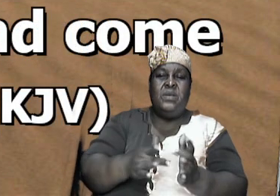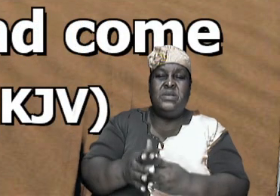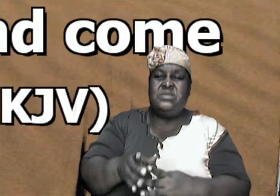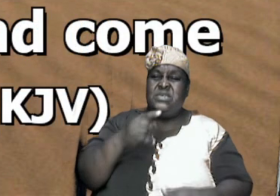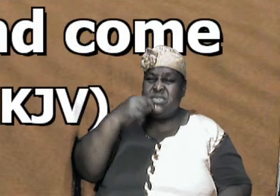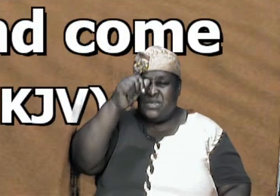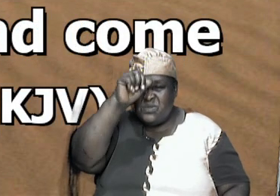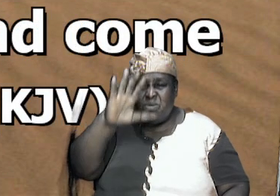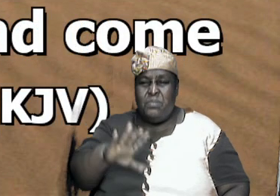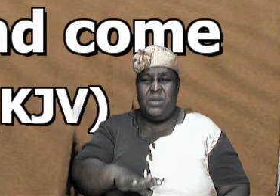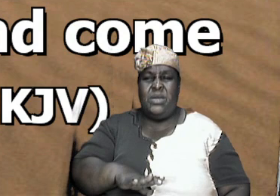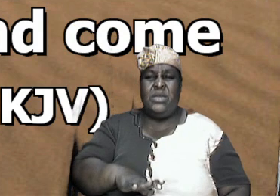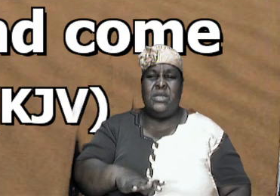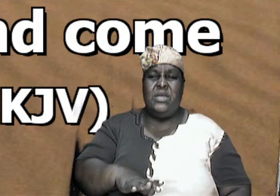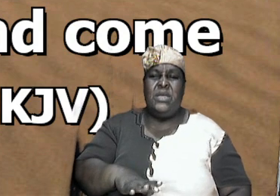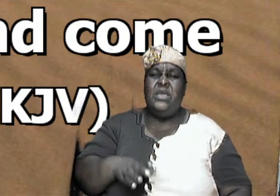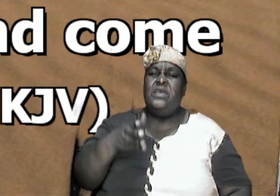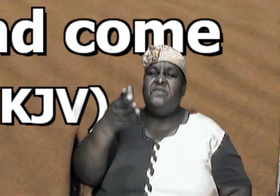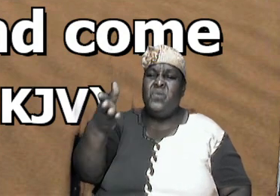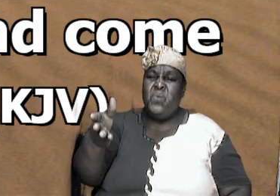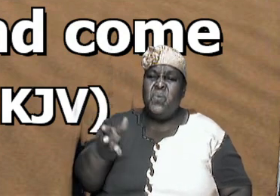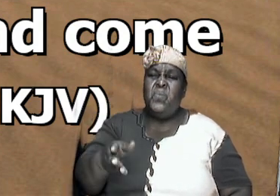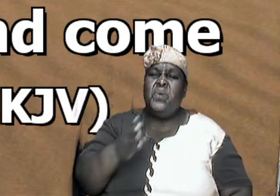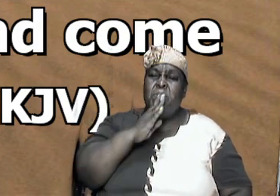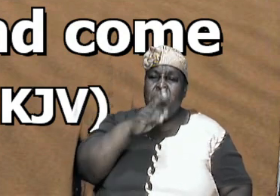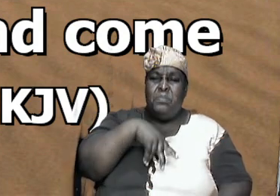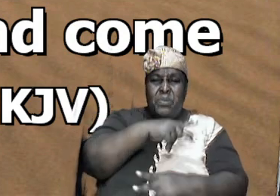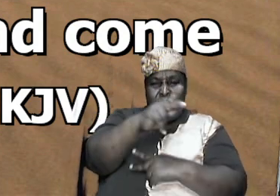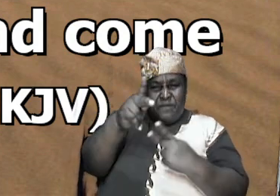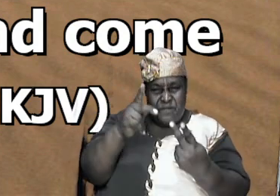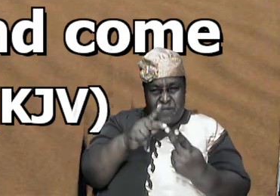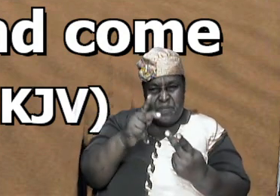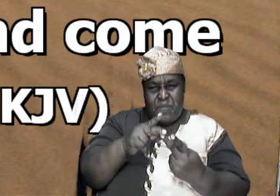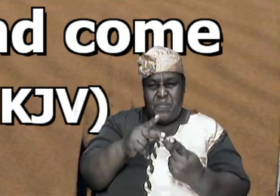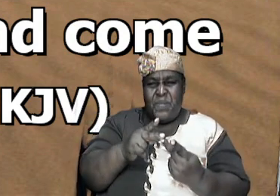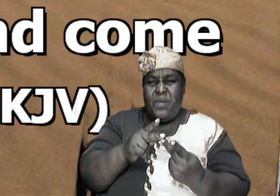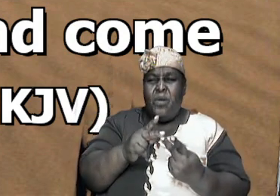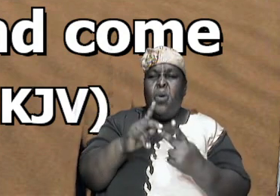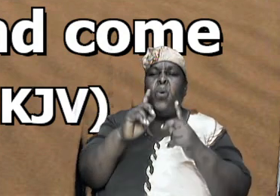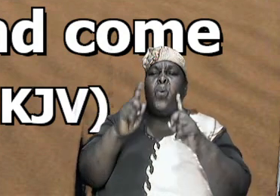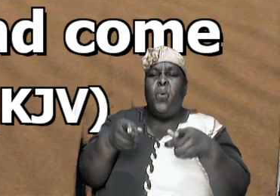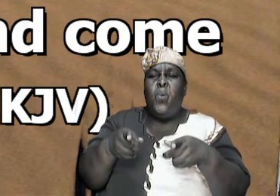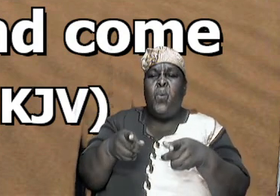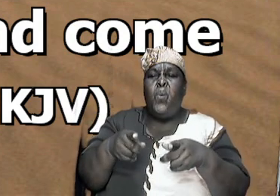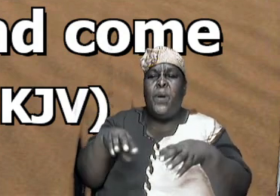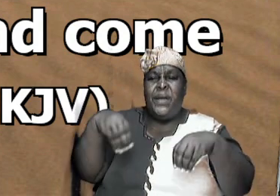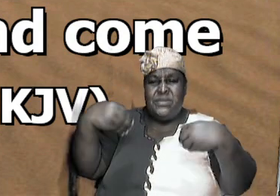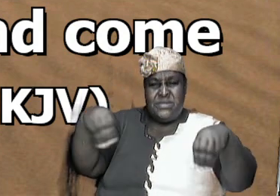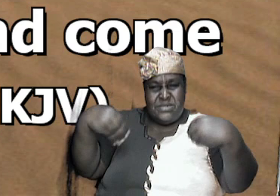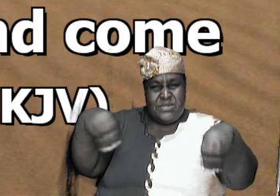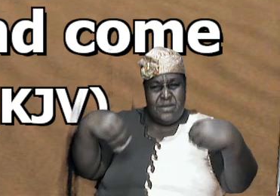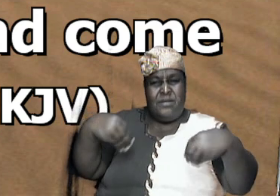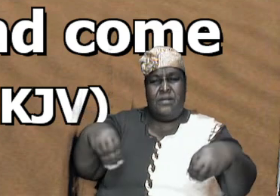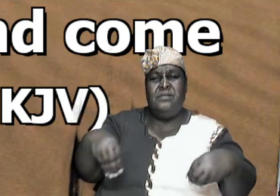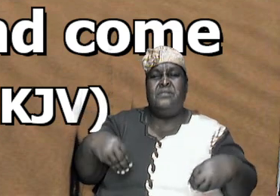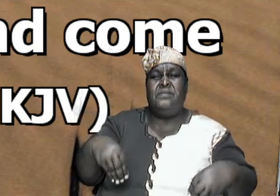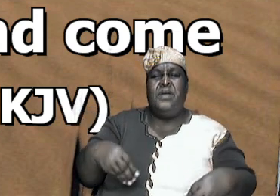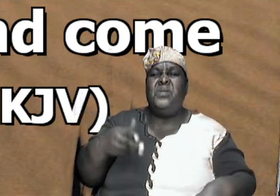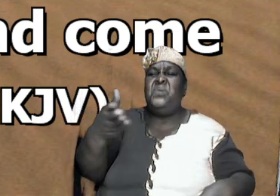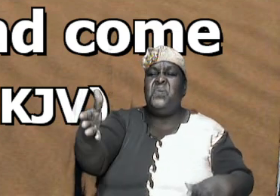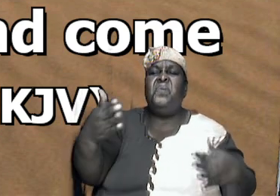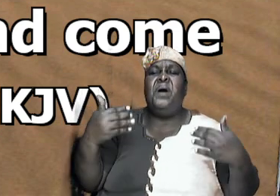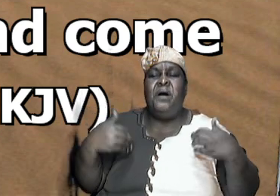21. So Jesus said unto him, if thou wilt be perfect,